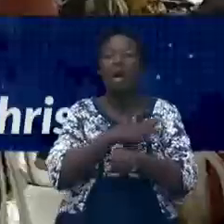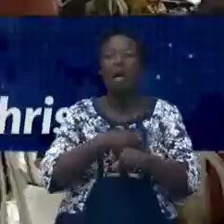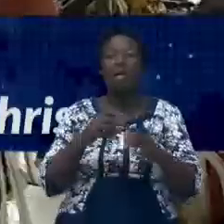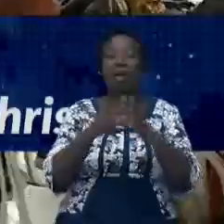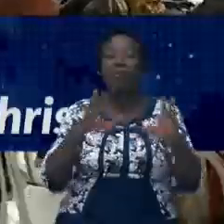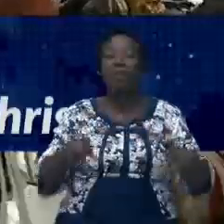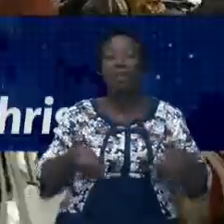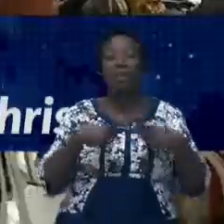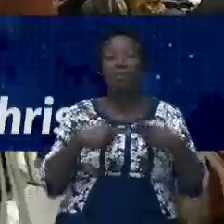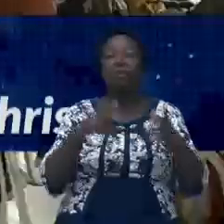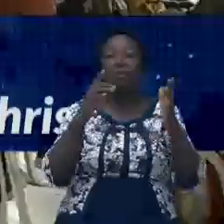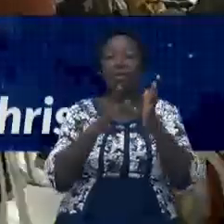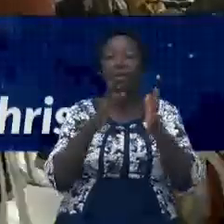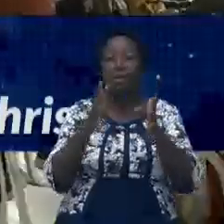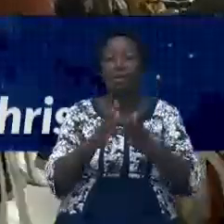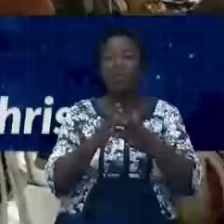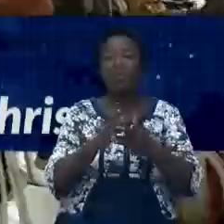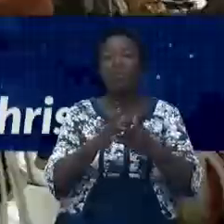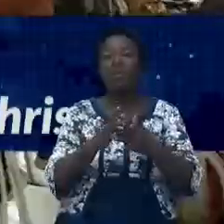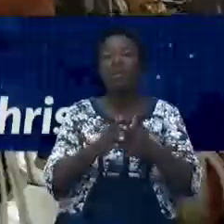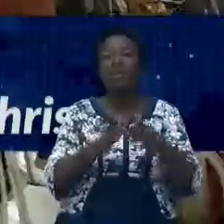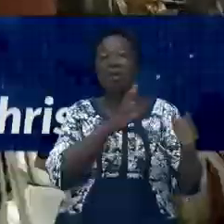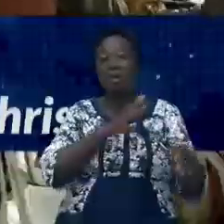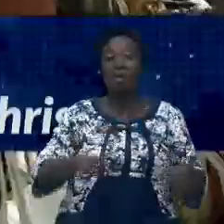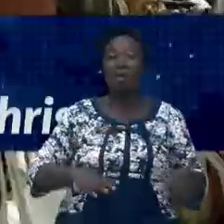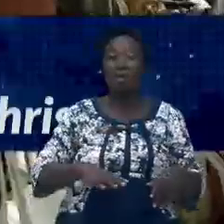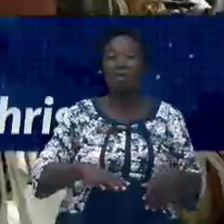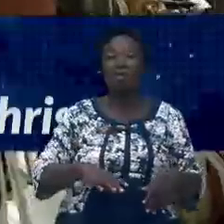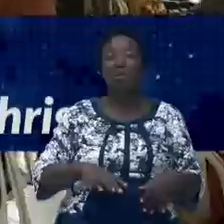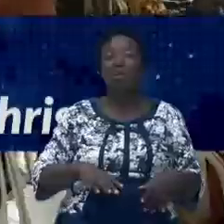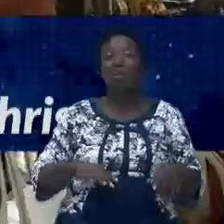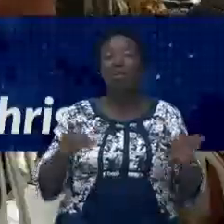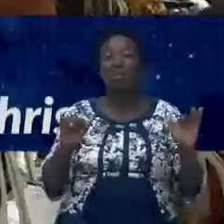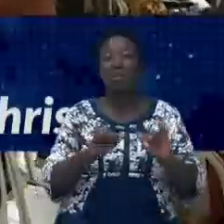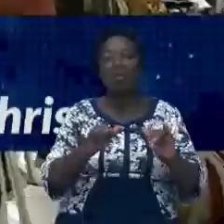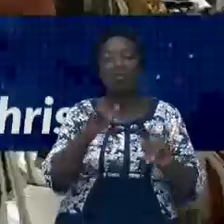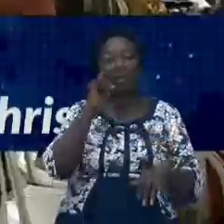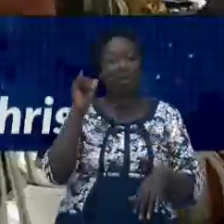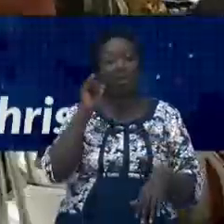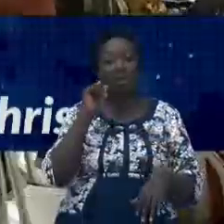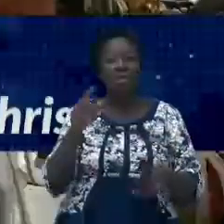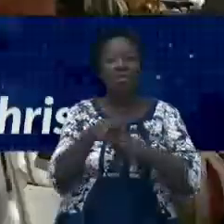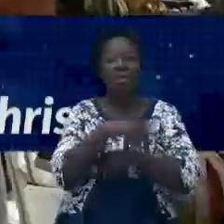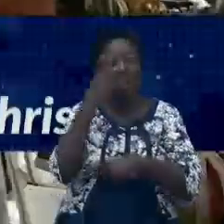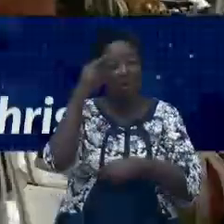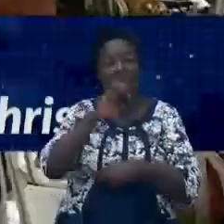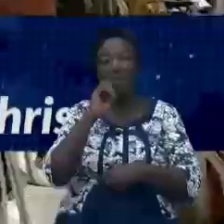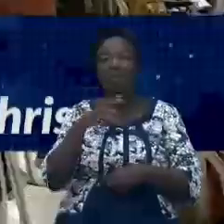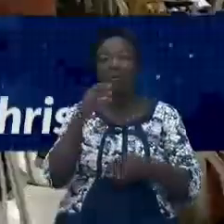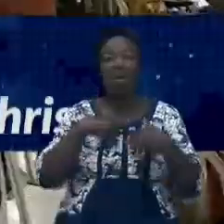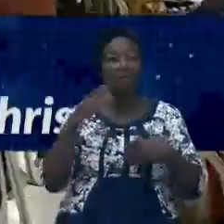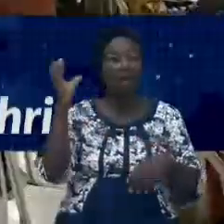heaven-sent miracle. We're expecting abundant life. Jesus Christ is the same yesterday, today, and forever.